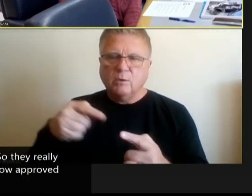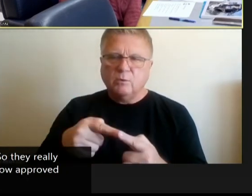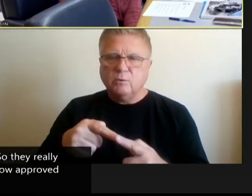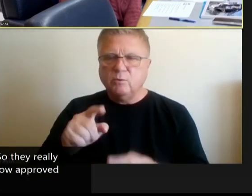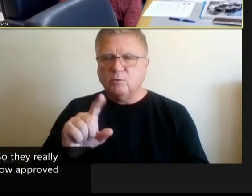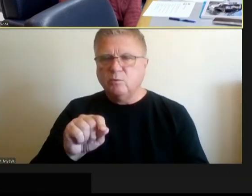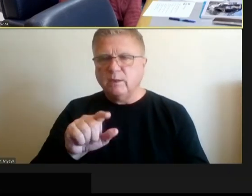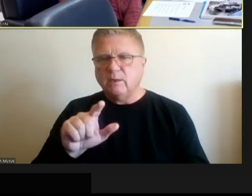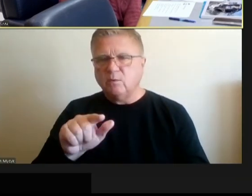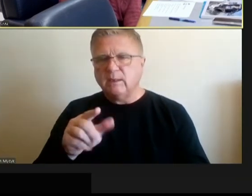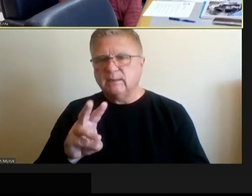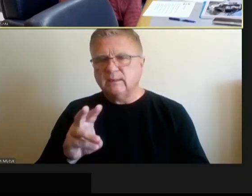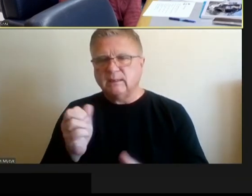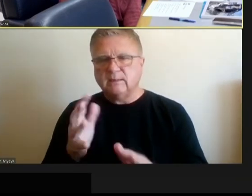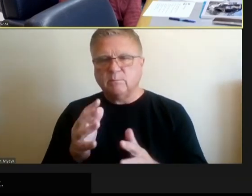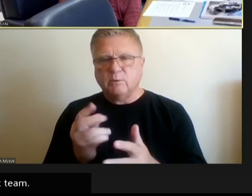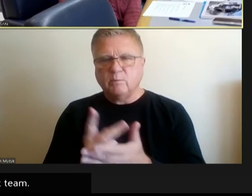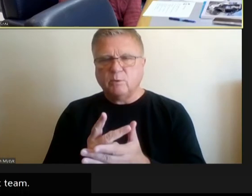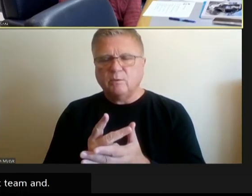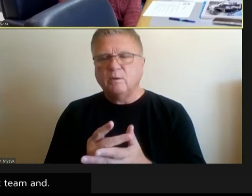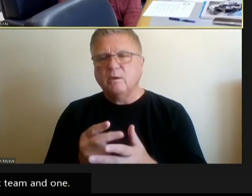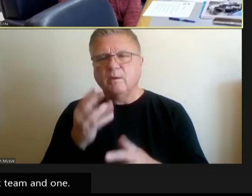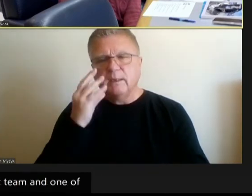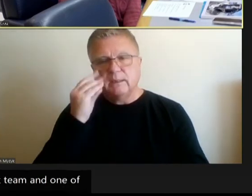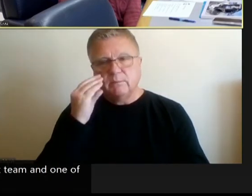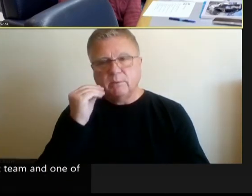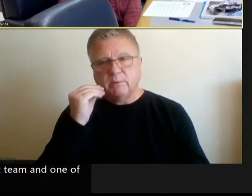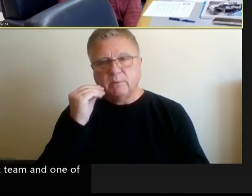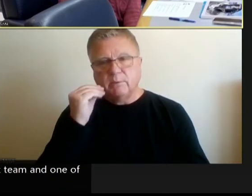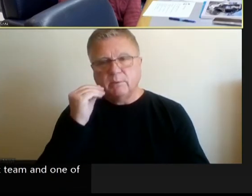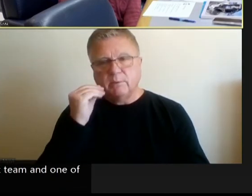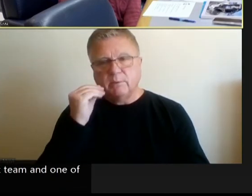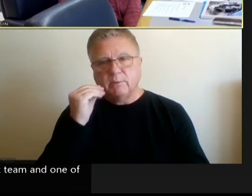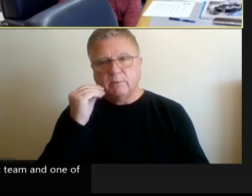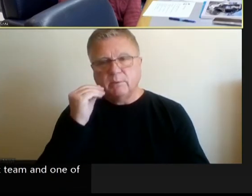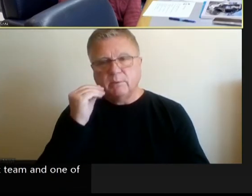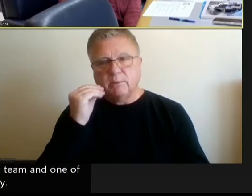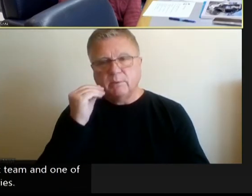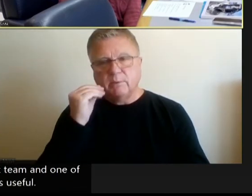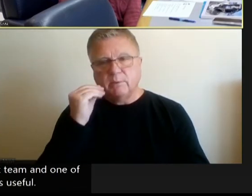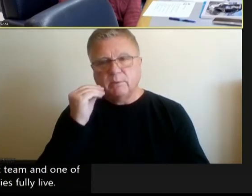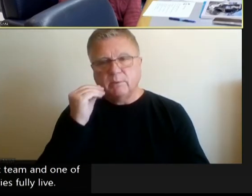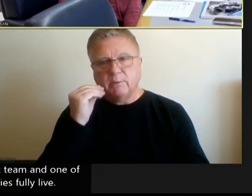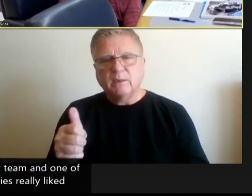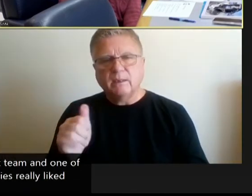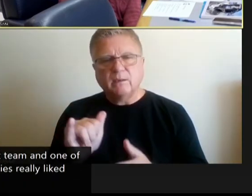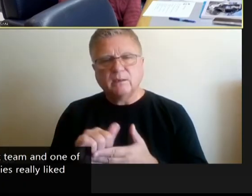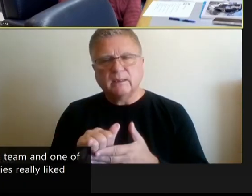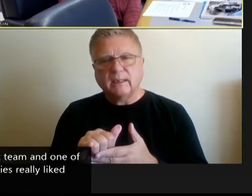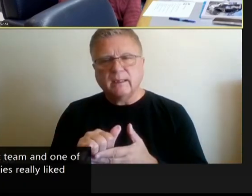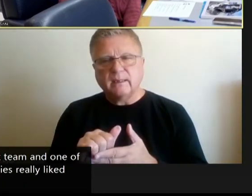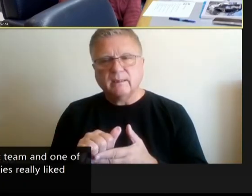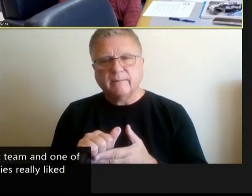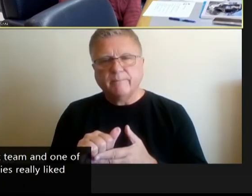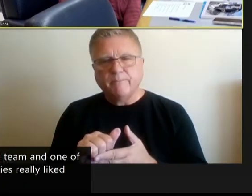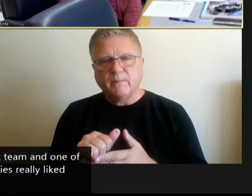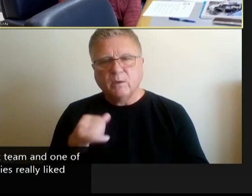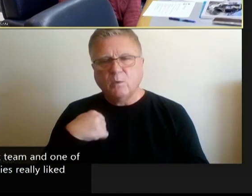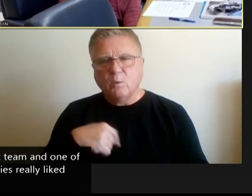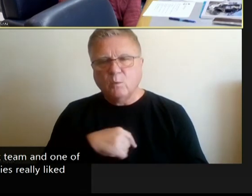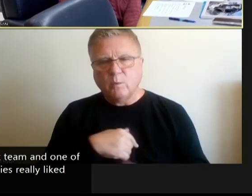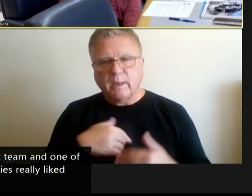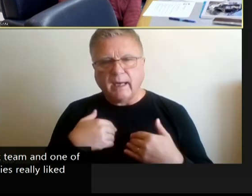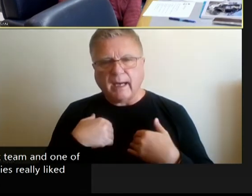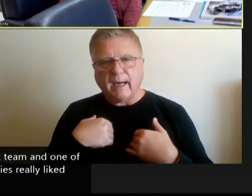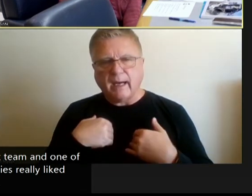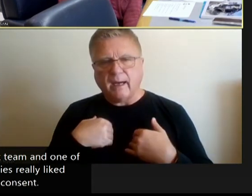have an experienced management team, and one of the other things that the rating agencies really liked was the flexibility that we have in